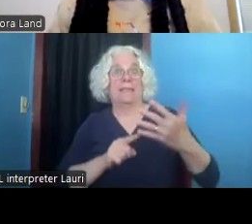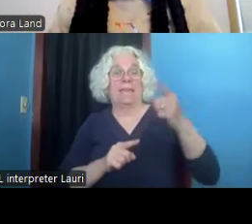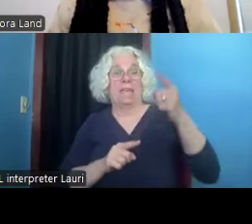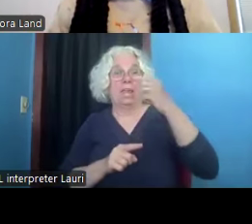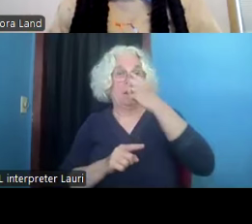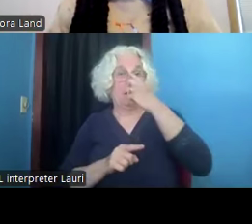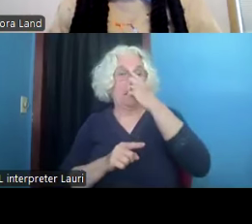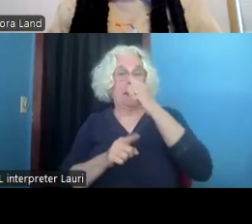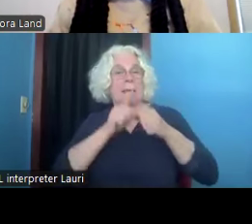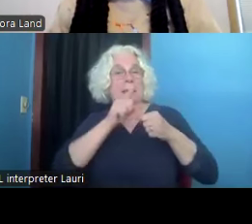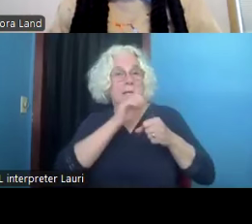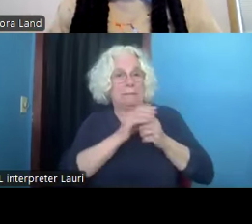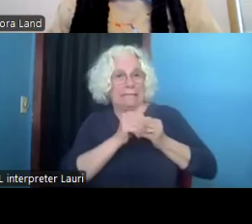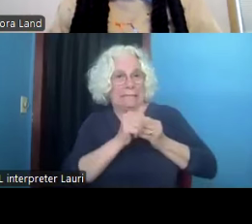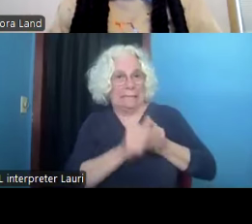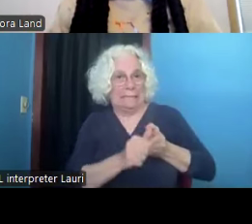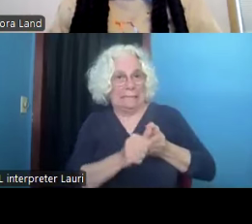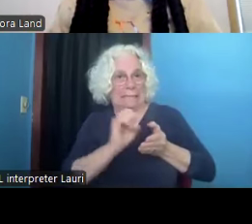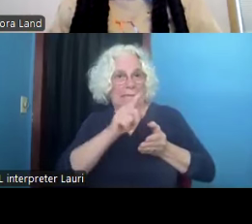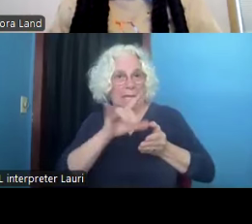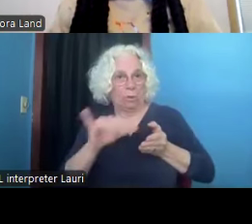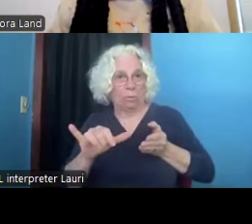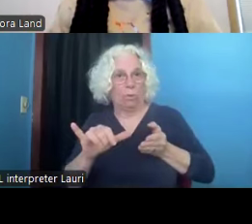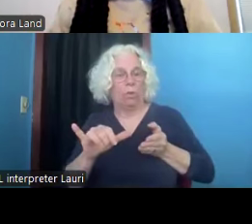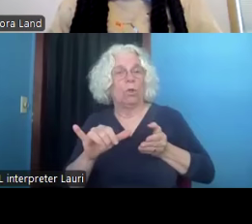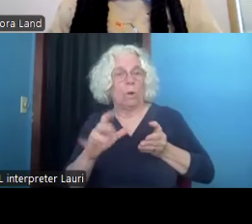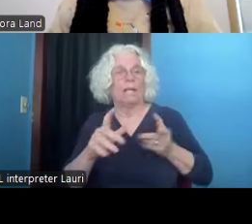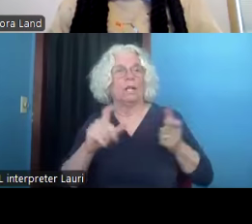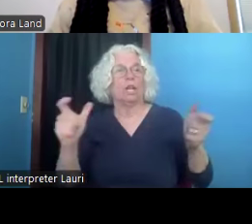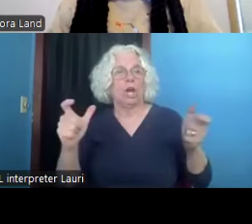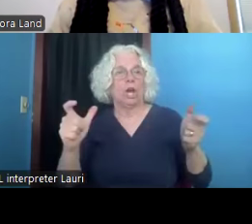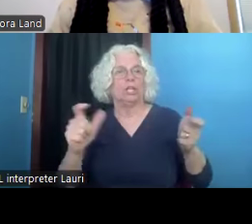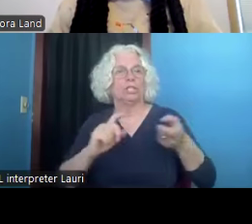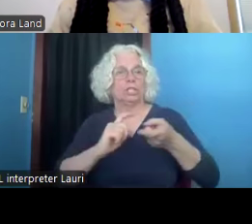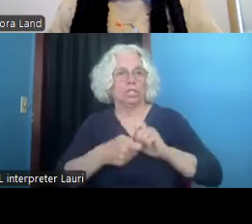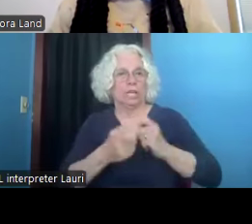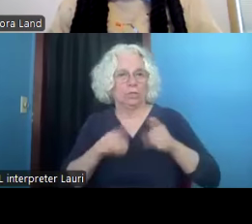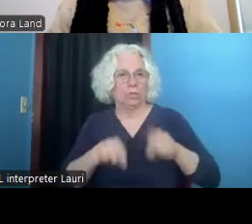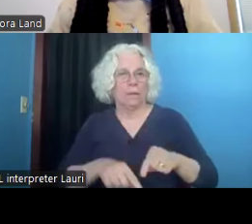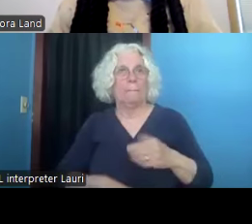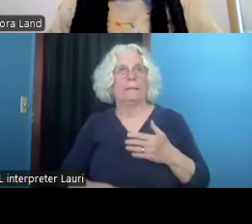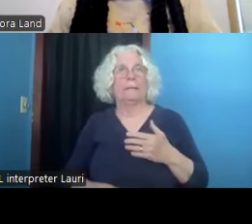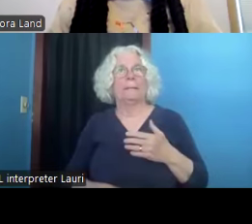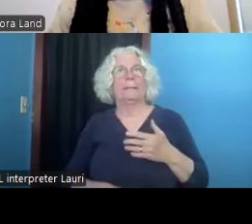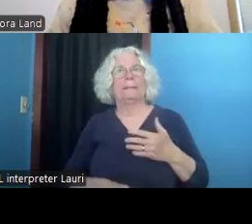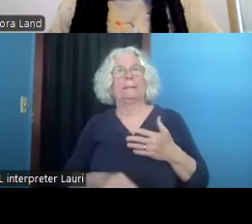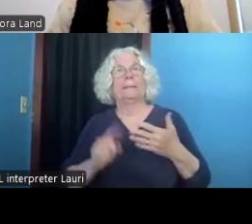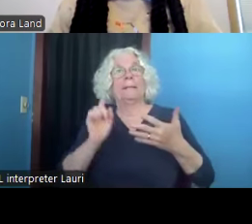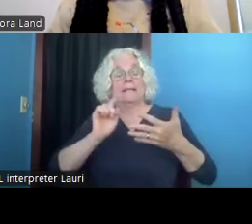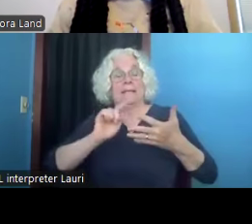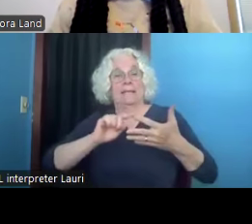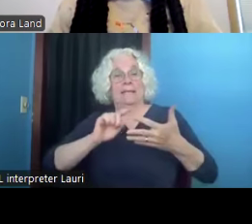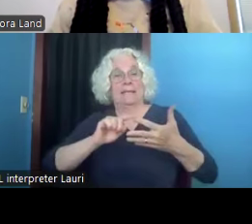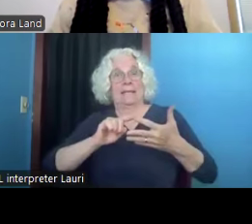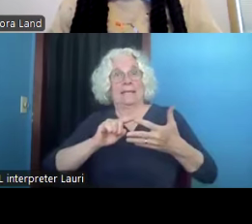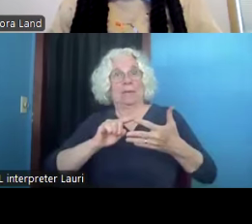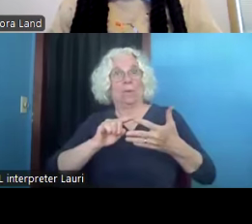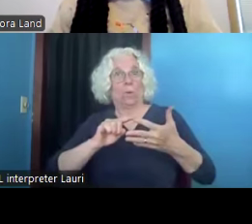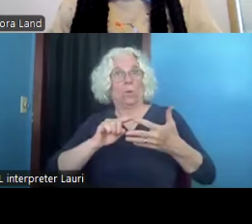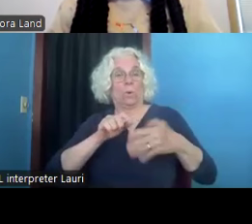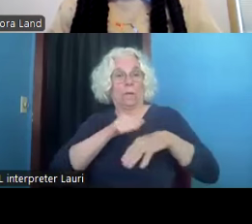leading equitably to create large scale change. They have influence with a proven track record of making good